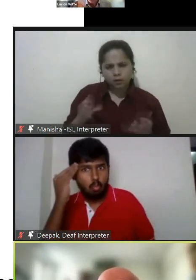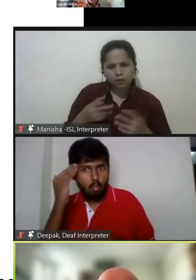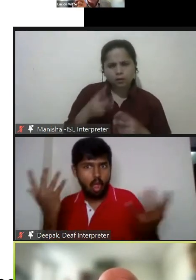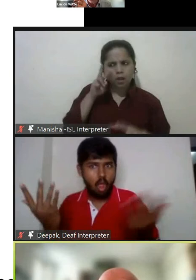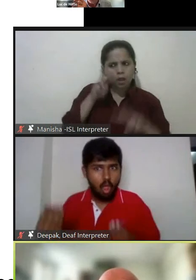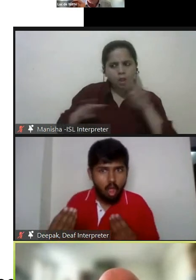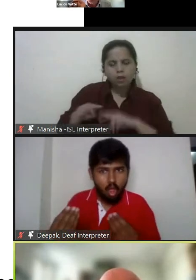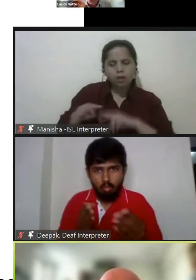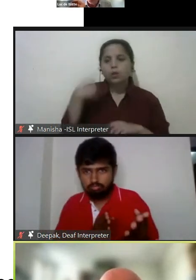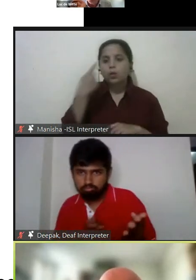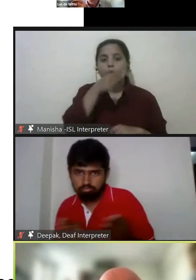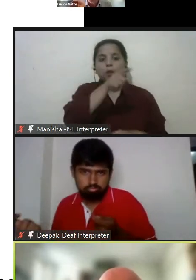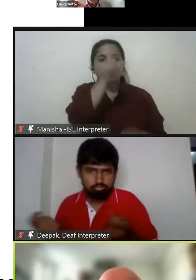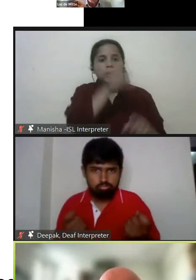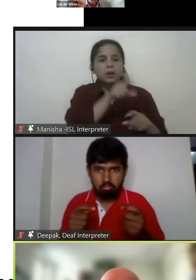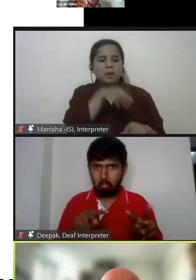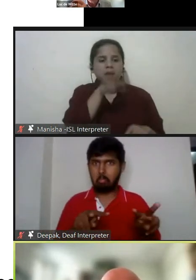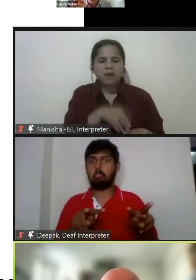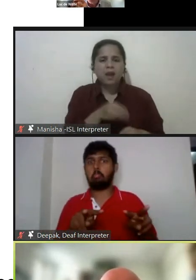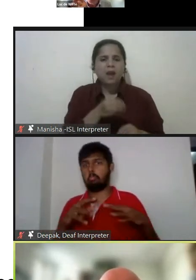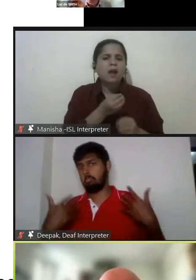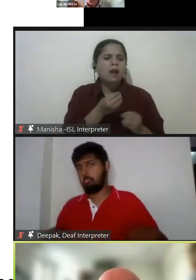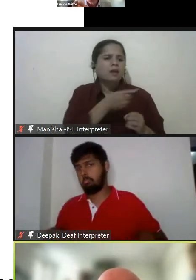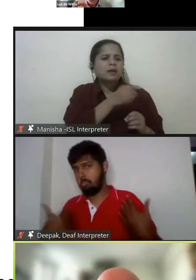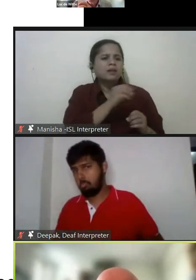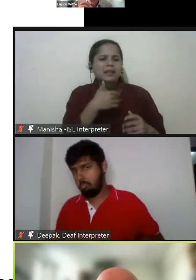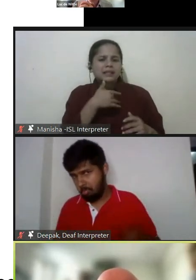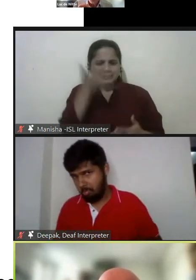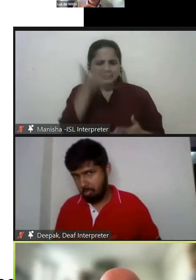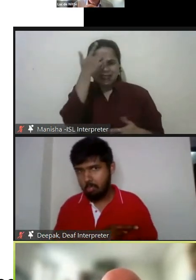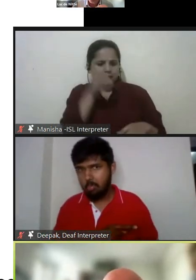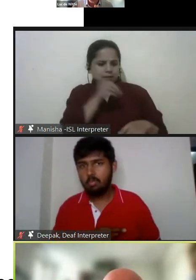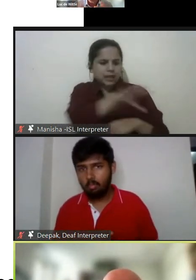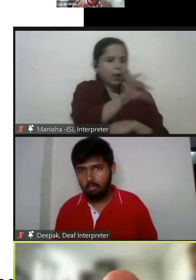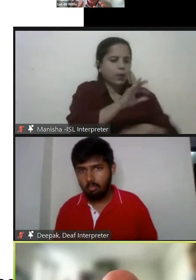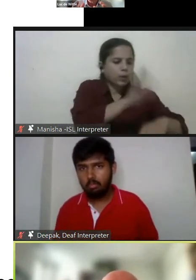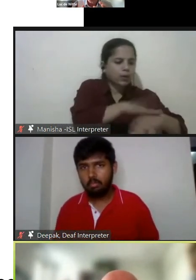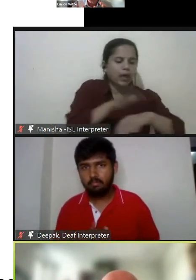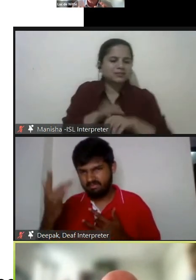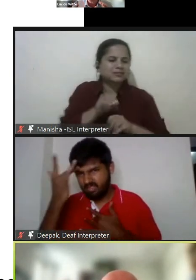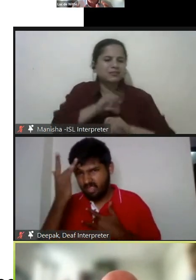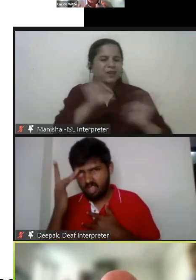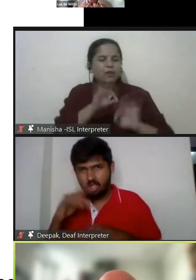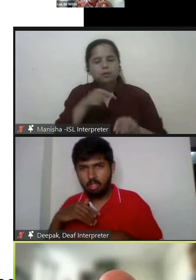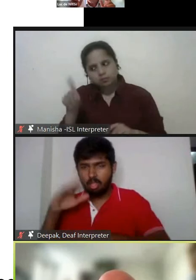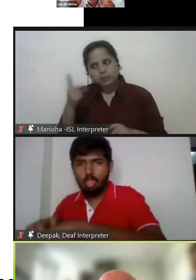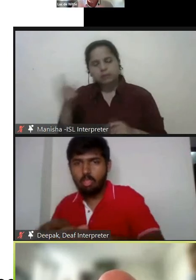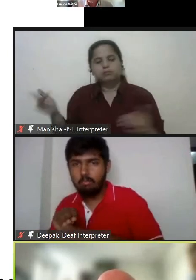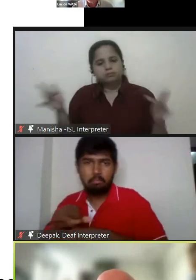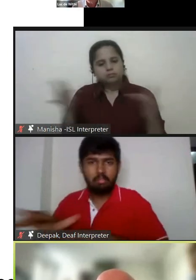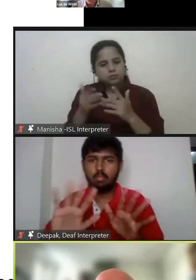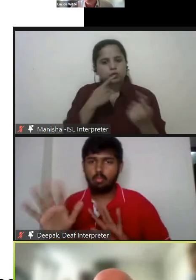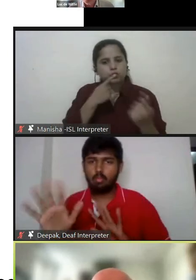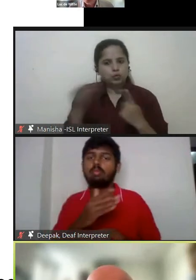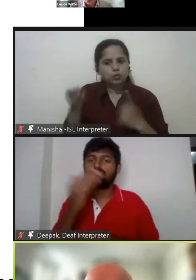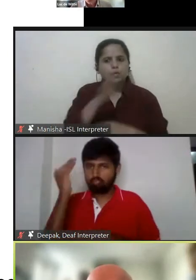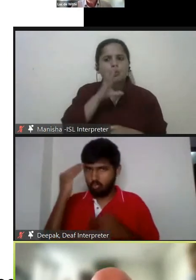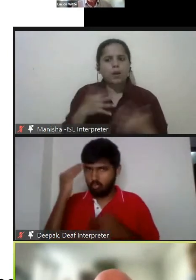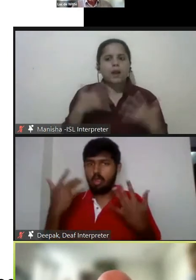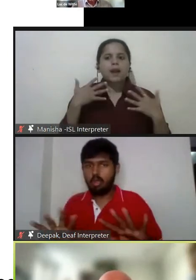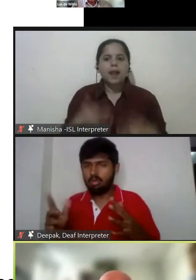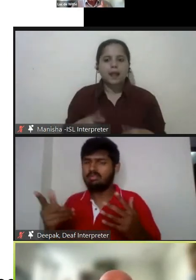non-communicable diseases. So initially we didn't look at the assistive devices, but we started, the real basic healthcare